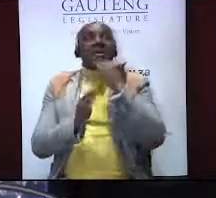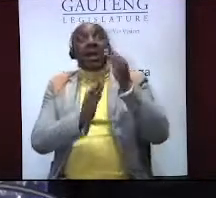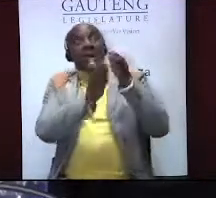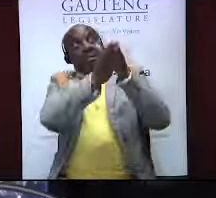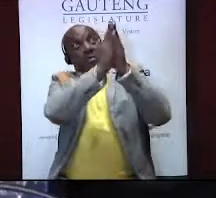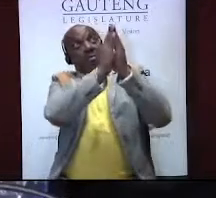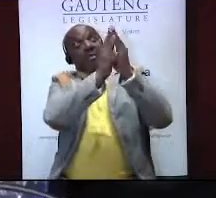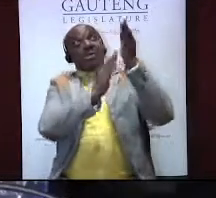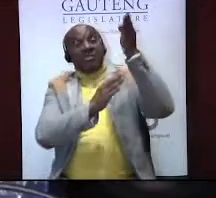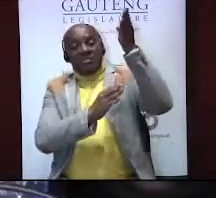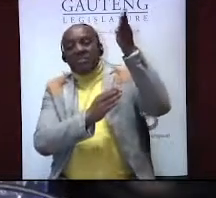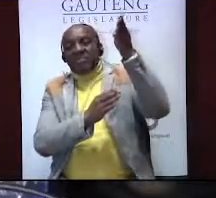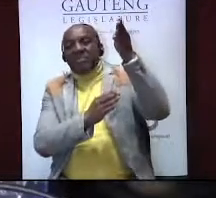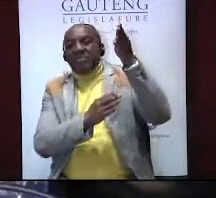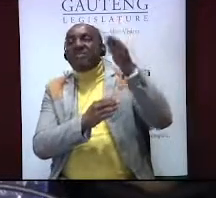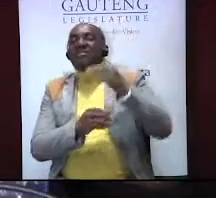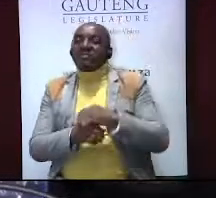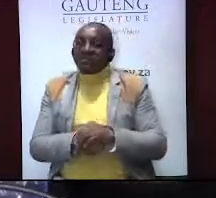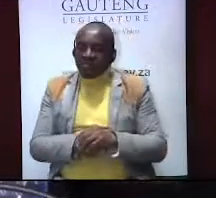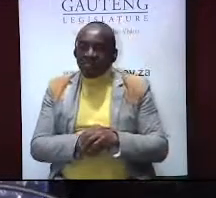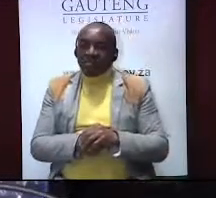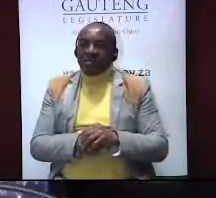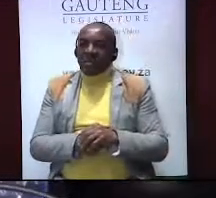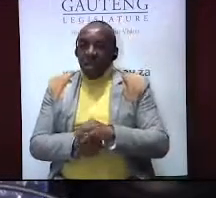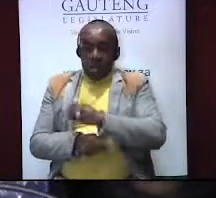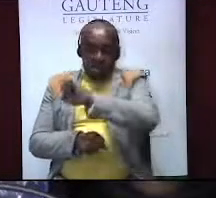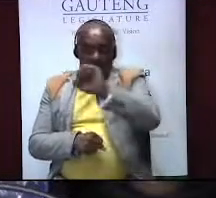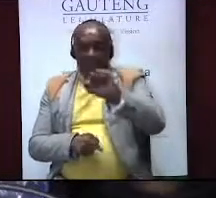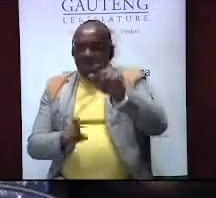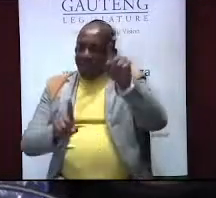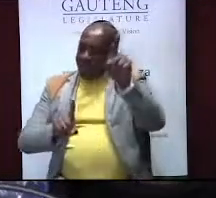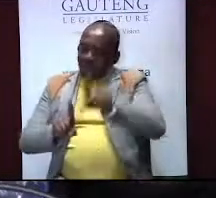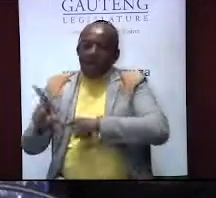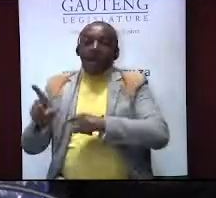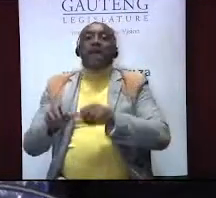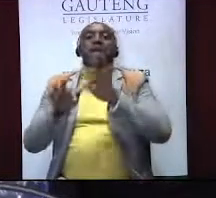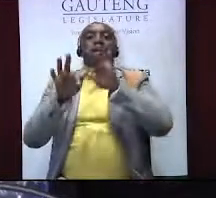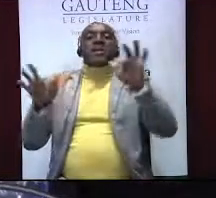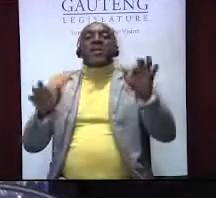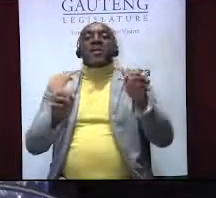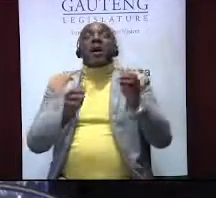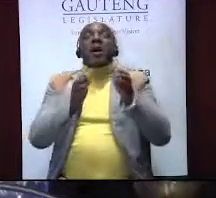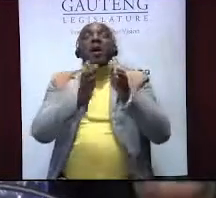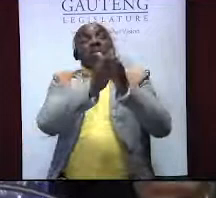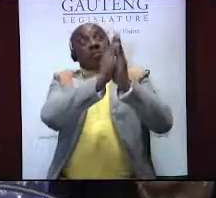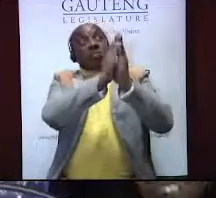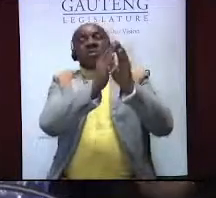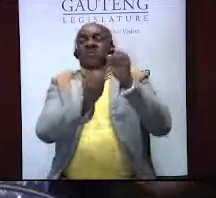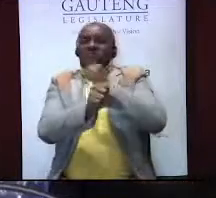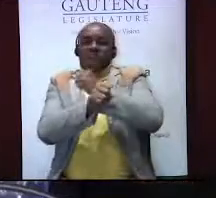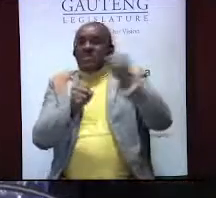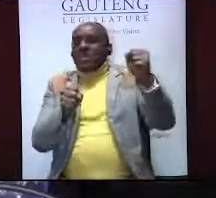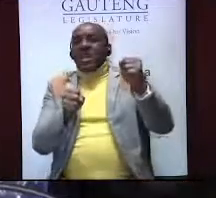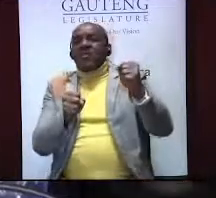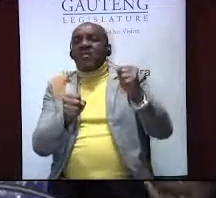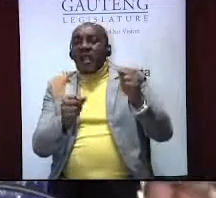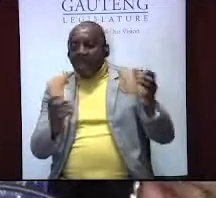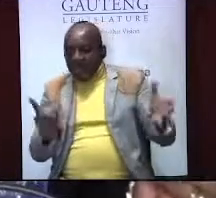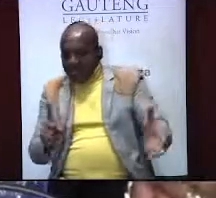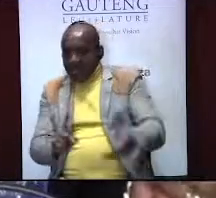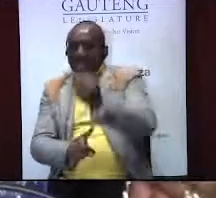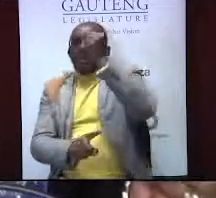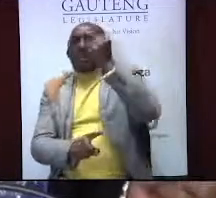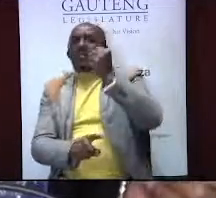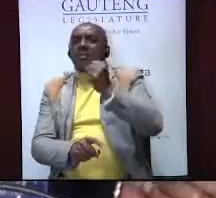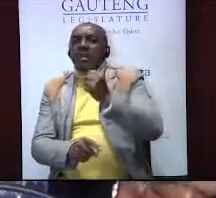Hallelujah. You did not, you failed the people of God. You did not claim your rightful